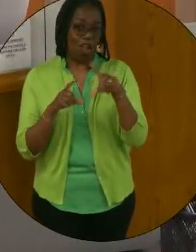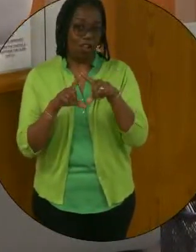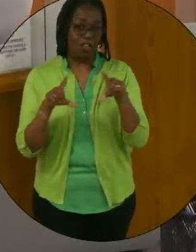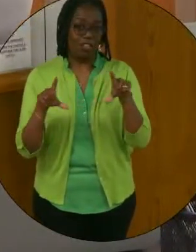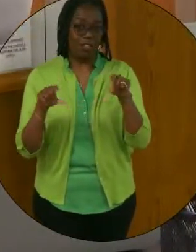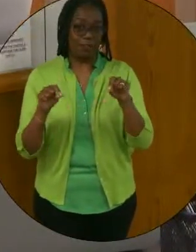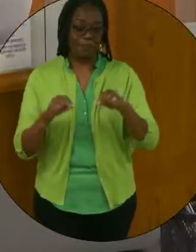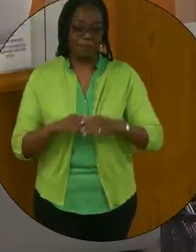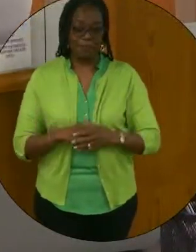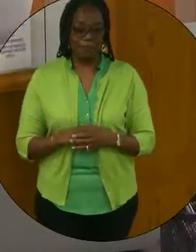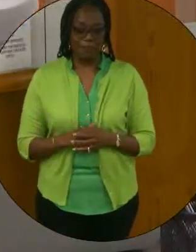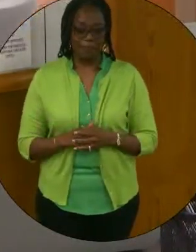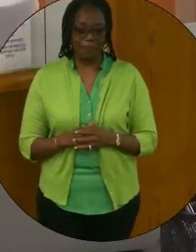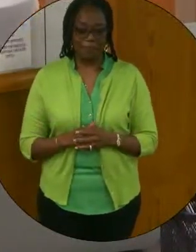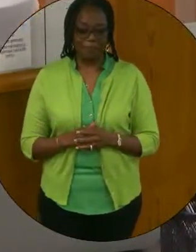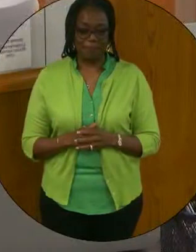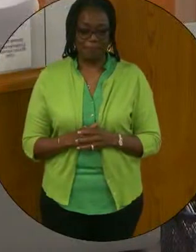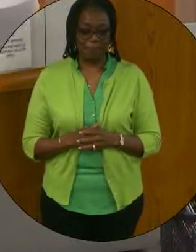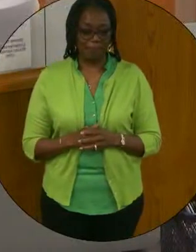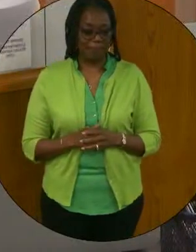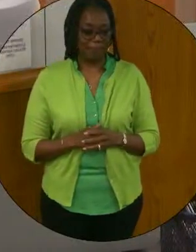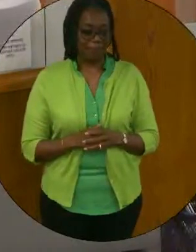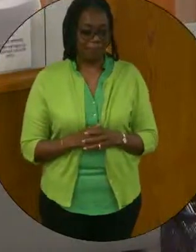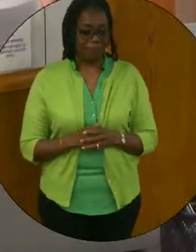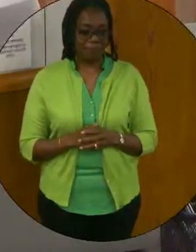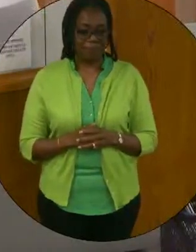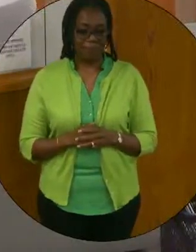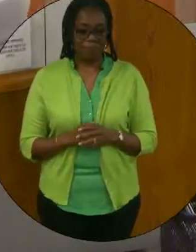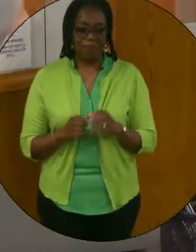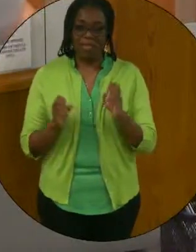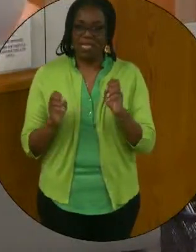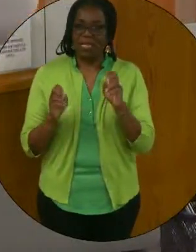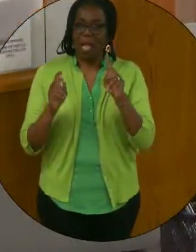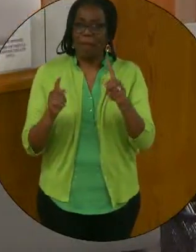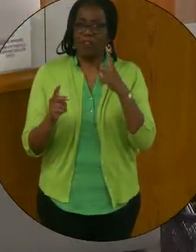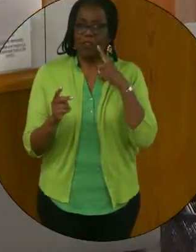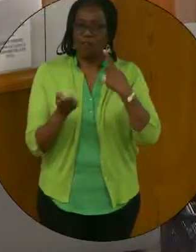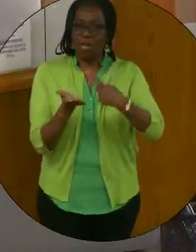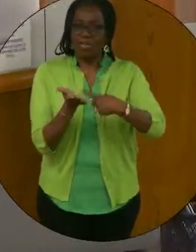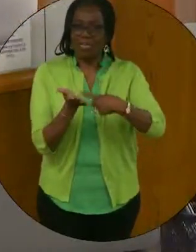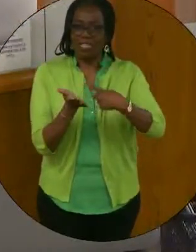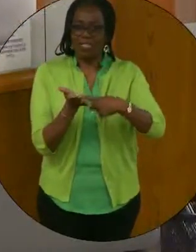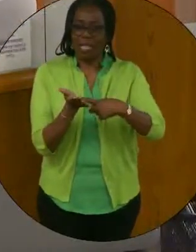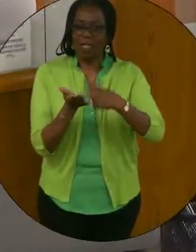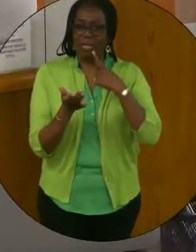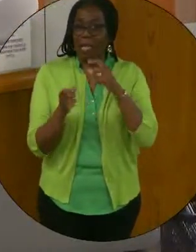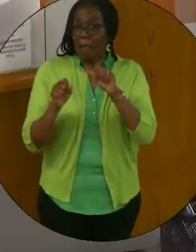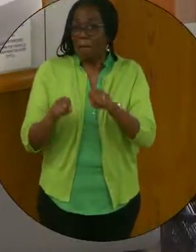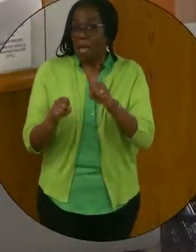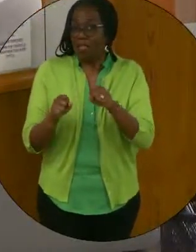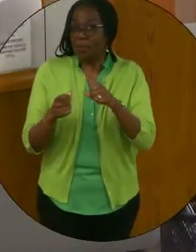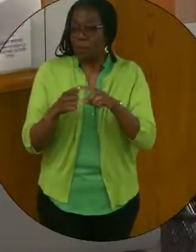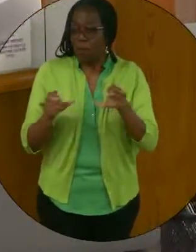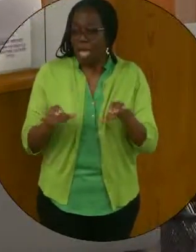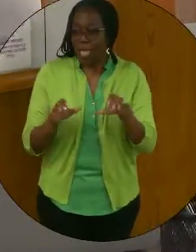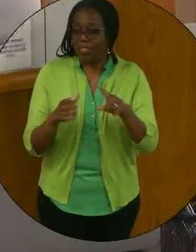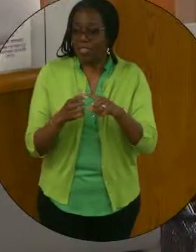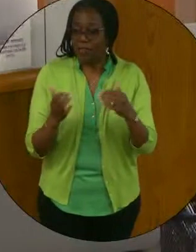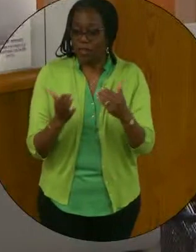Okay. This is this opportunity for us to discuss and have possible action on the appointment of a new